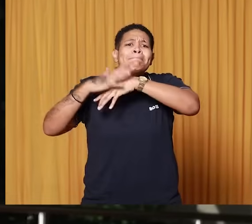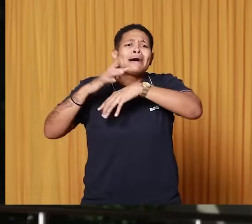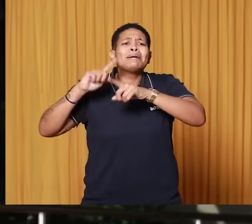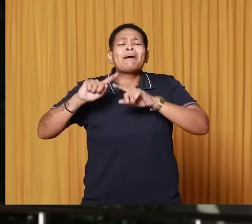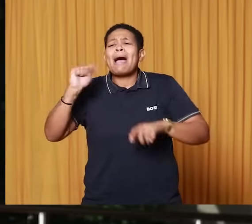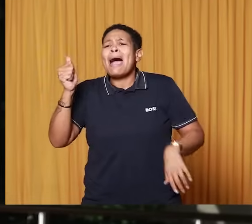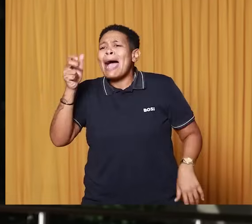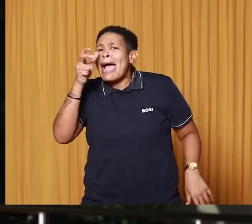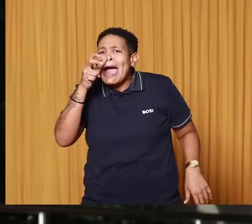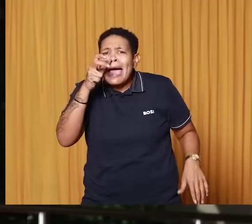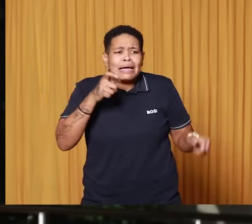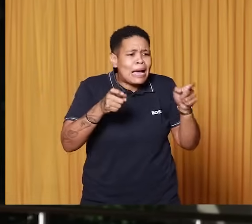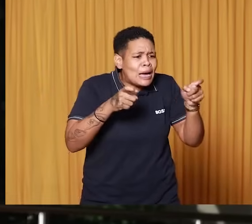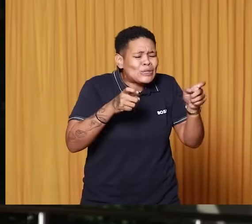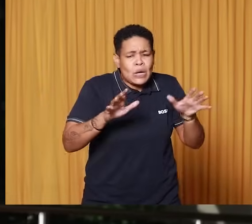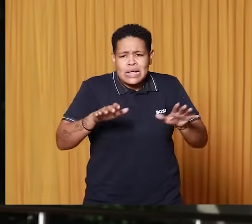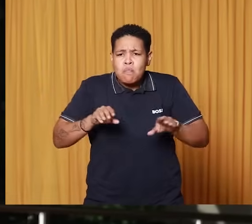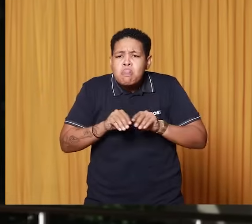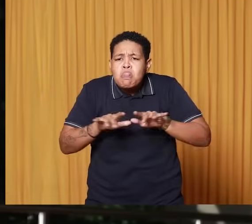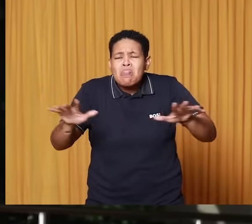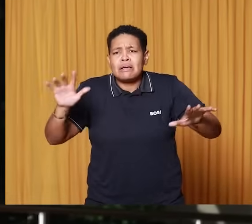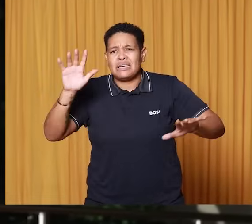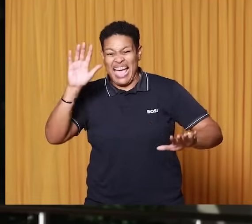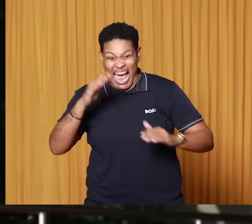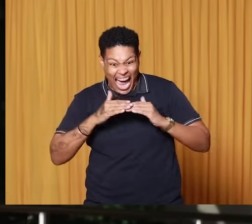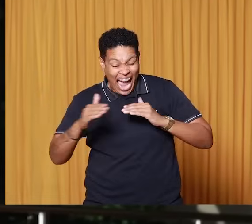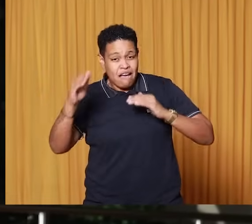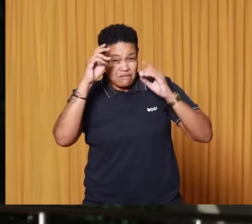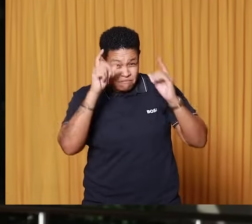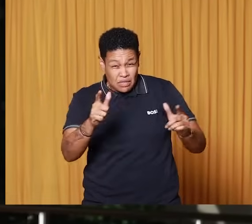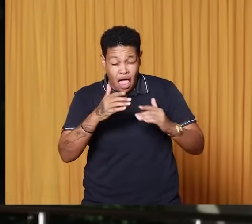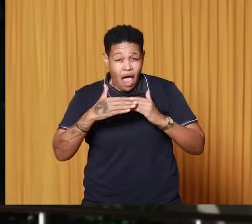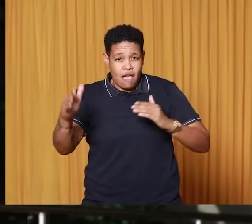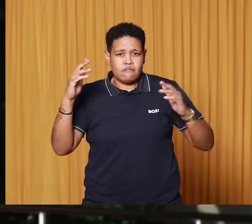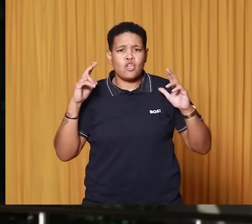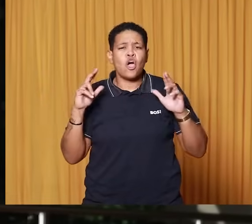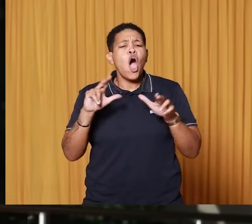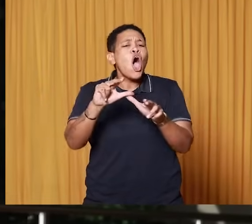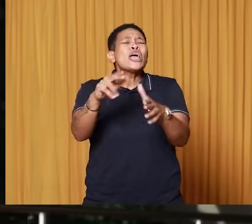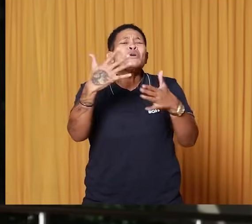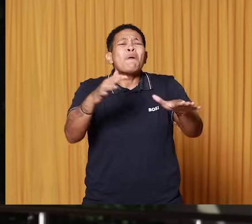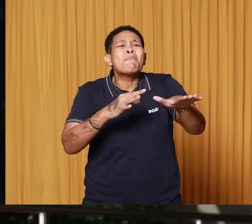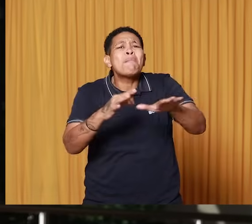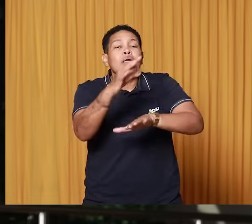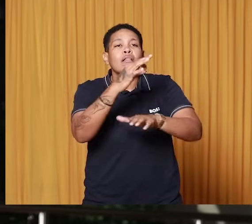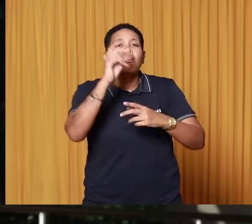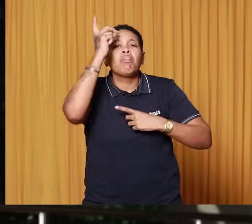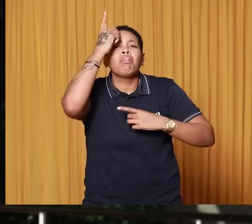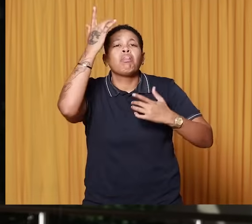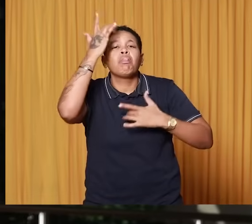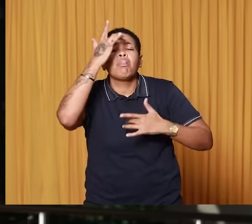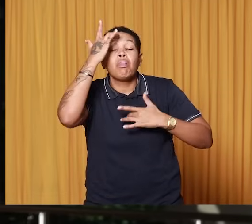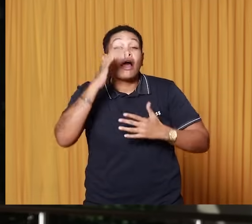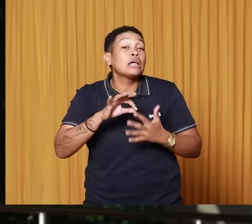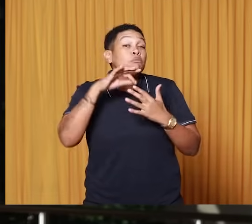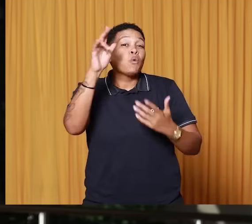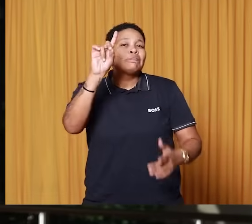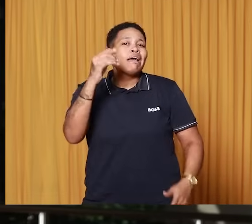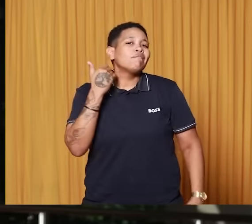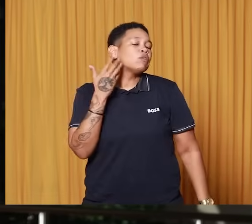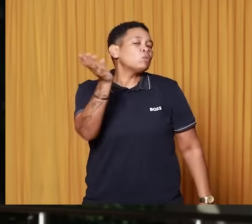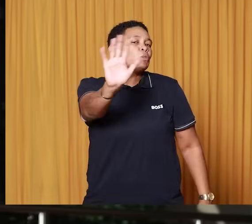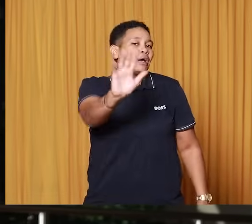and other vector control initiatives immediately after the hurricane to avoid outbreaks of diseases, especially